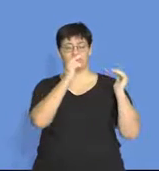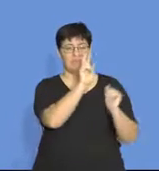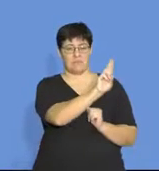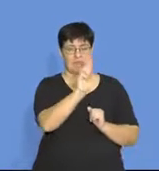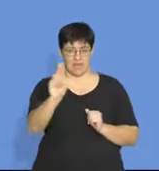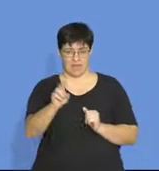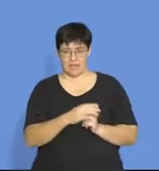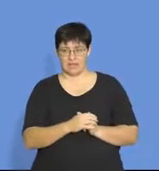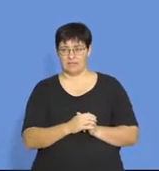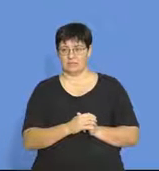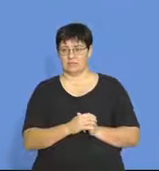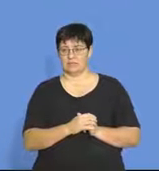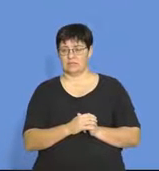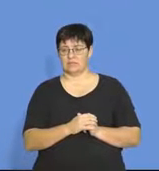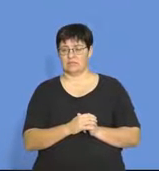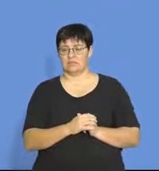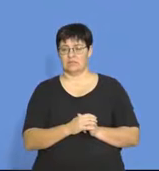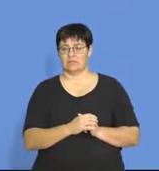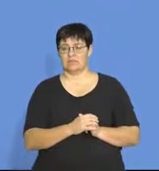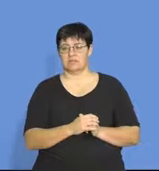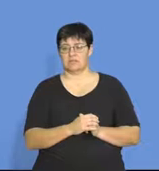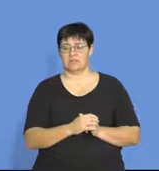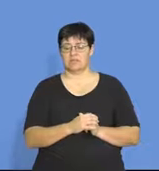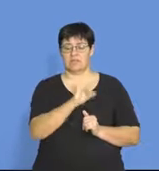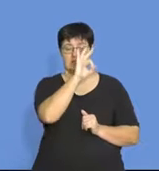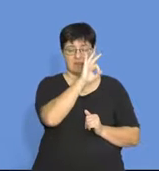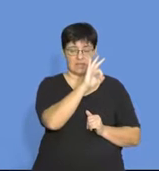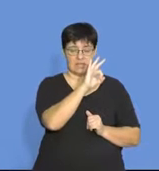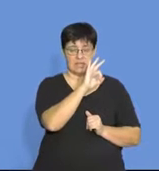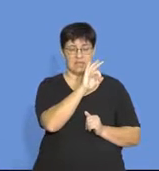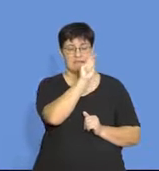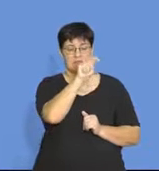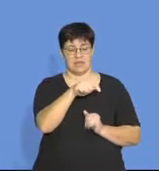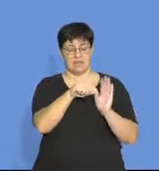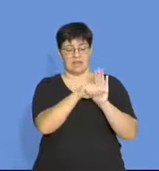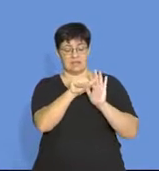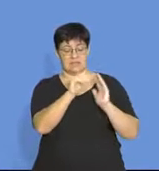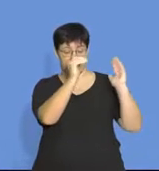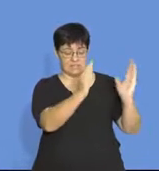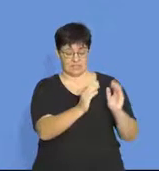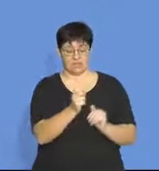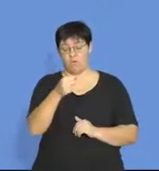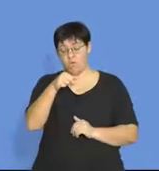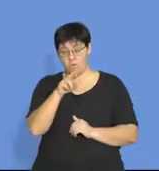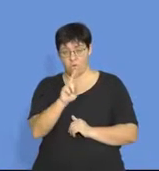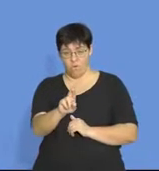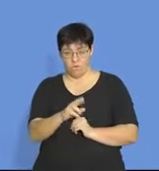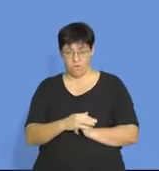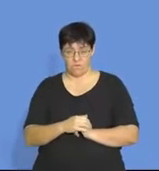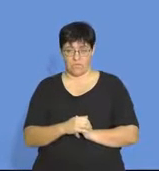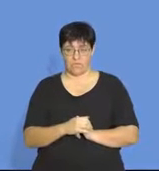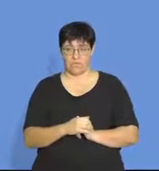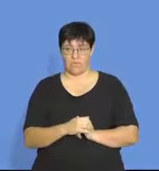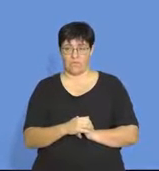to write these in pairs, right, quickly for you. It's 3 and negative 6, 3